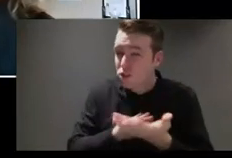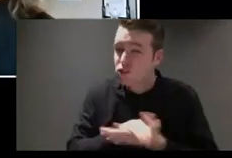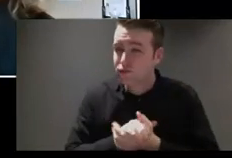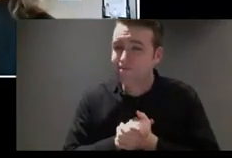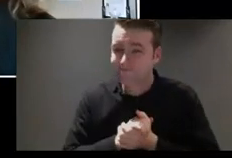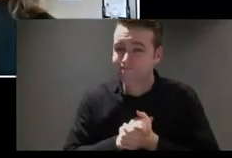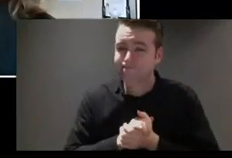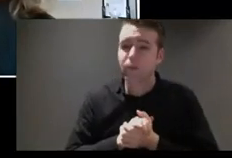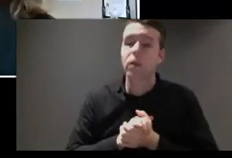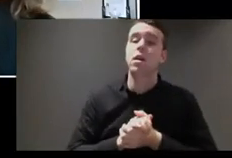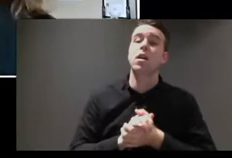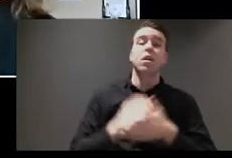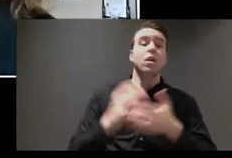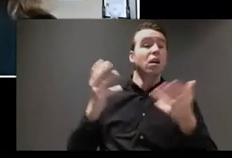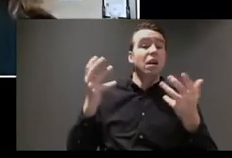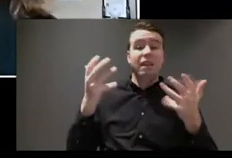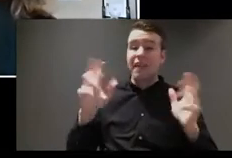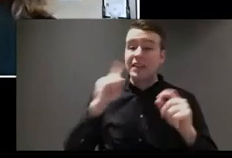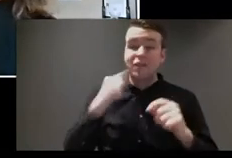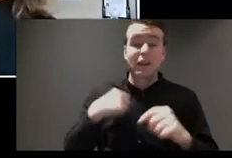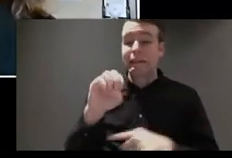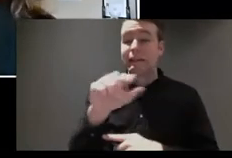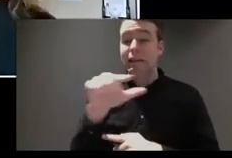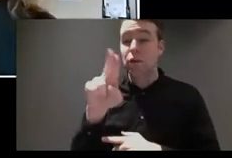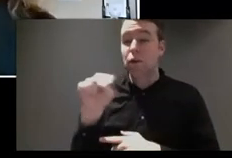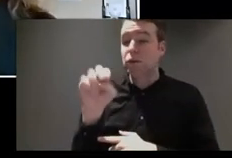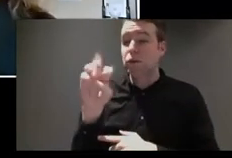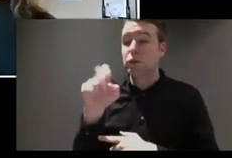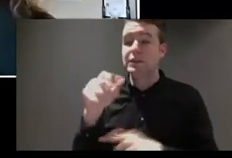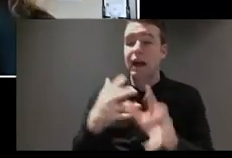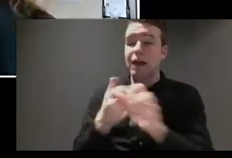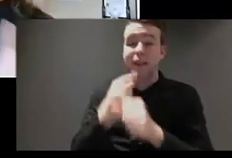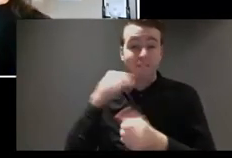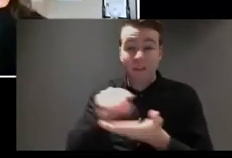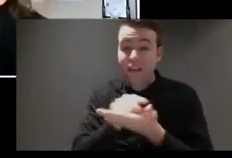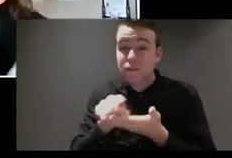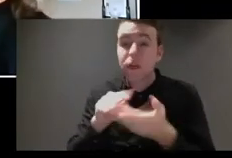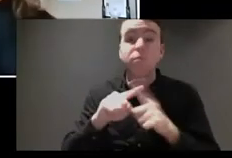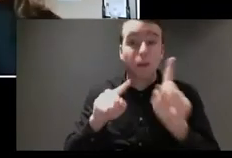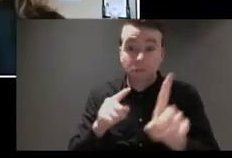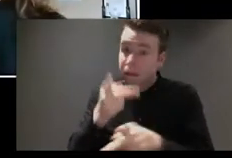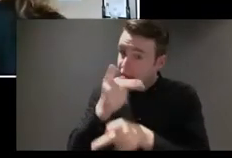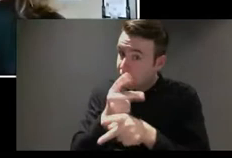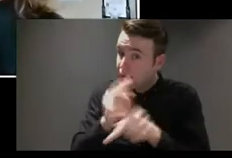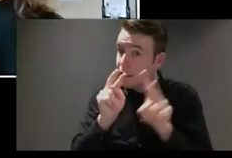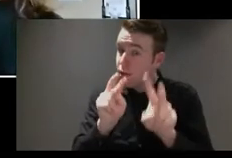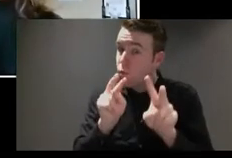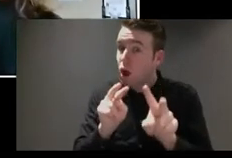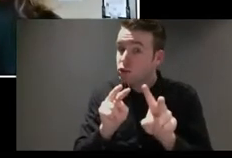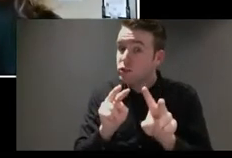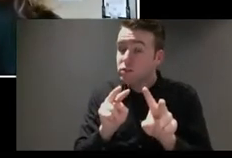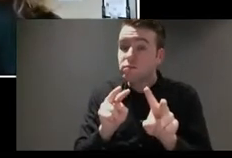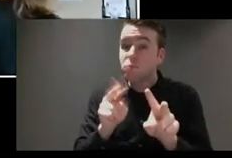All right. So that's it for our EGU News update for this week, but keep watching afterwards